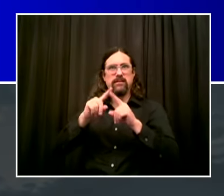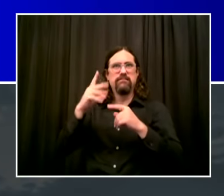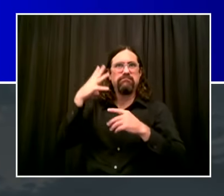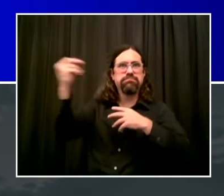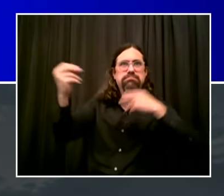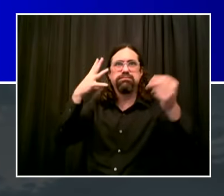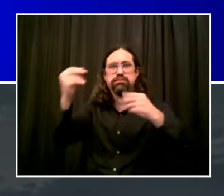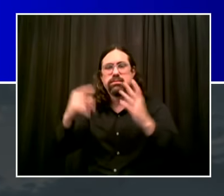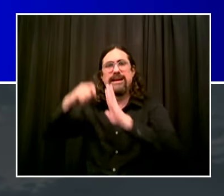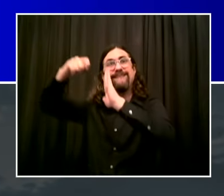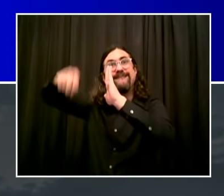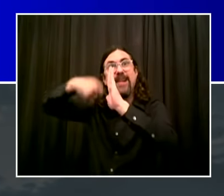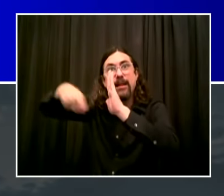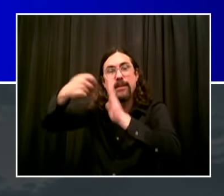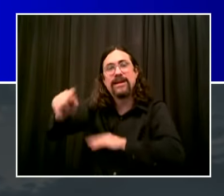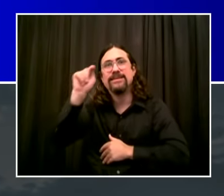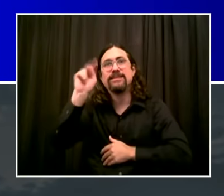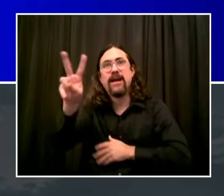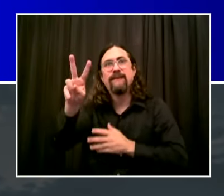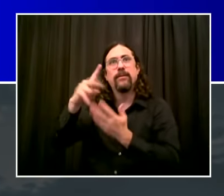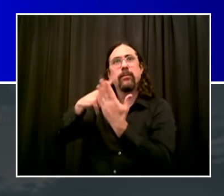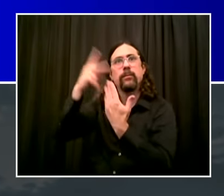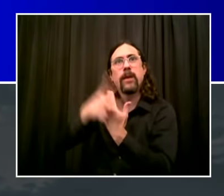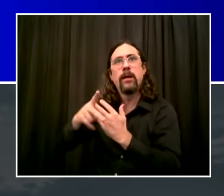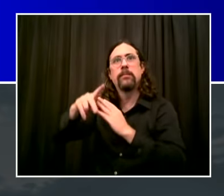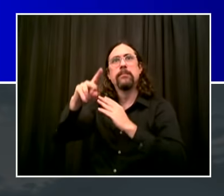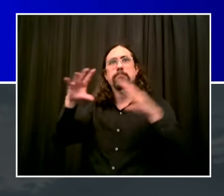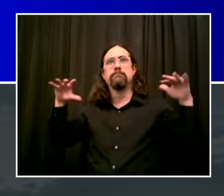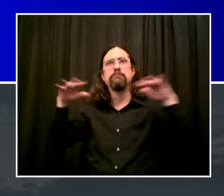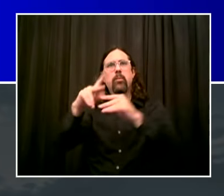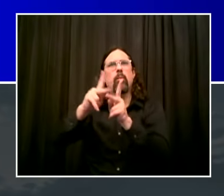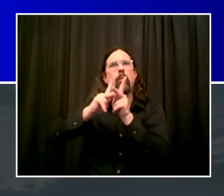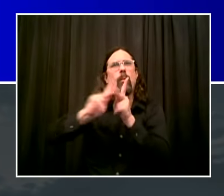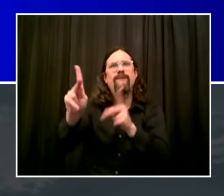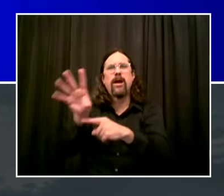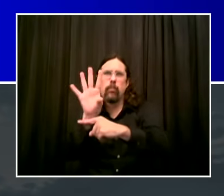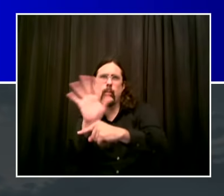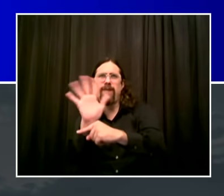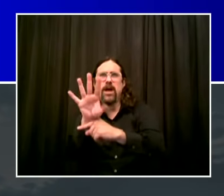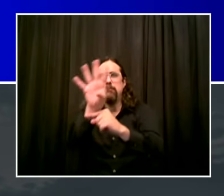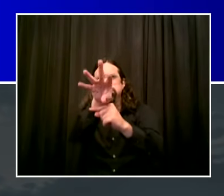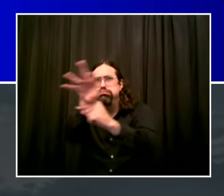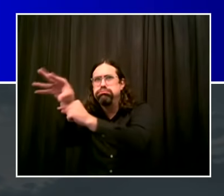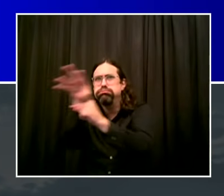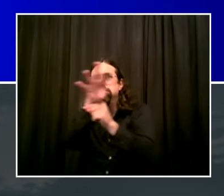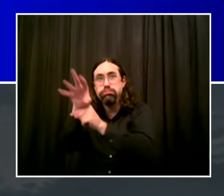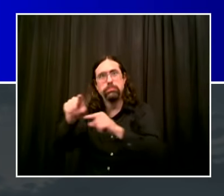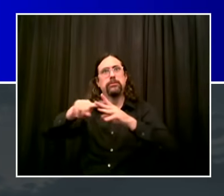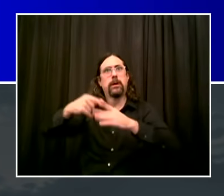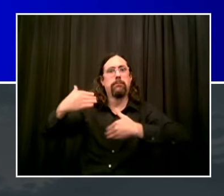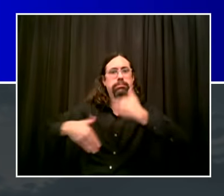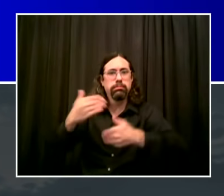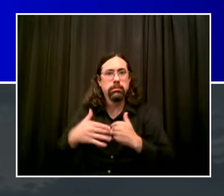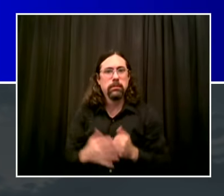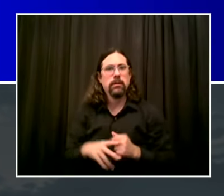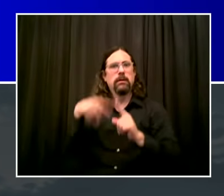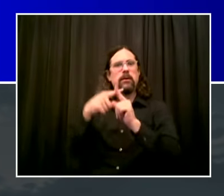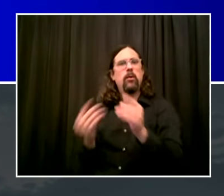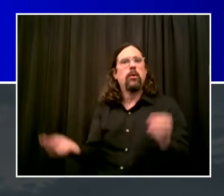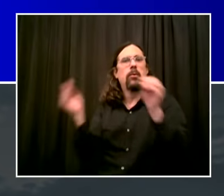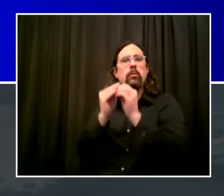open, and that's going to be great. So many things are moving forward, heavy emphasis on outdoors, but when it comes to certain indoor activities, that's where we